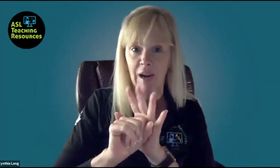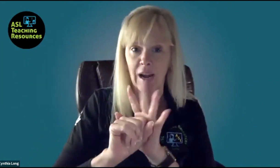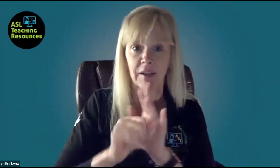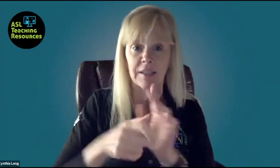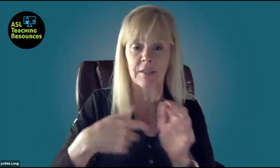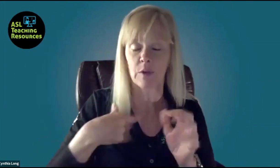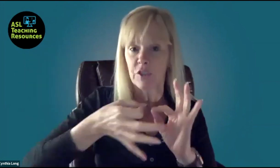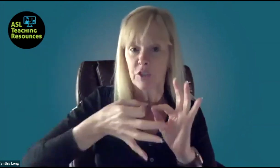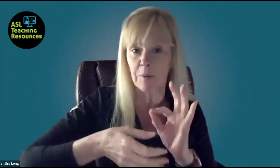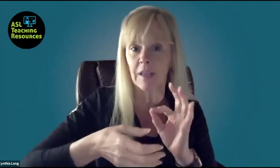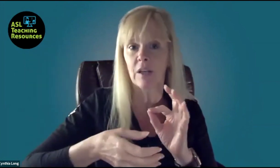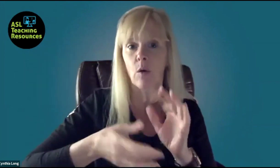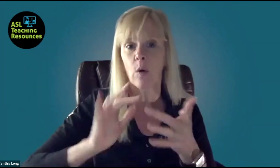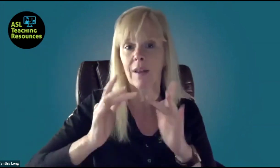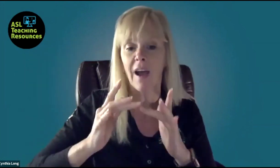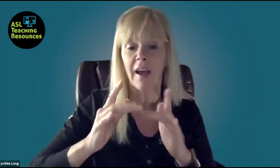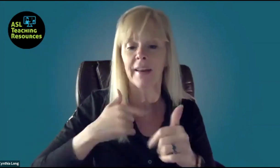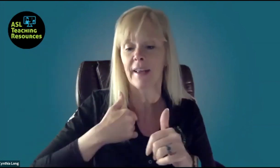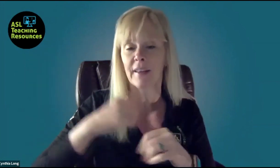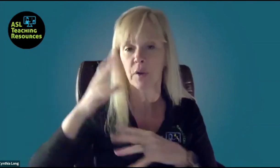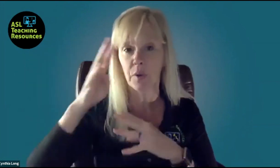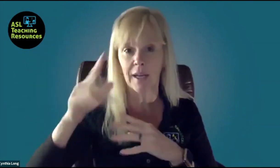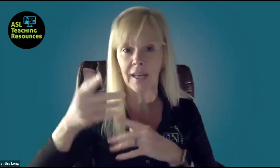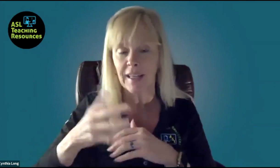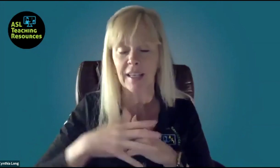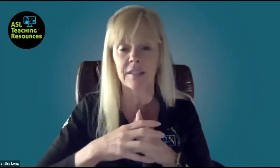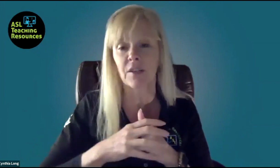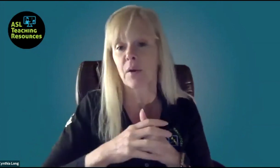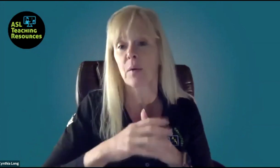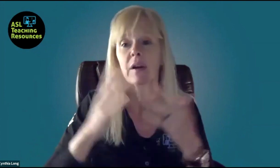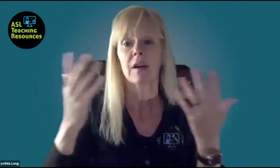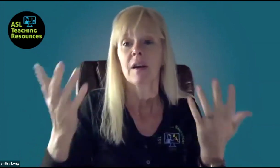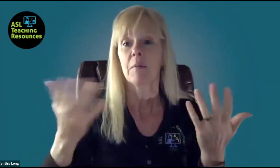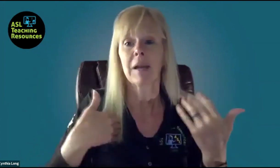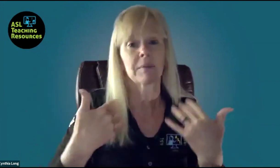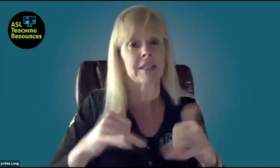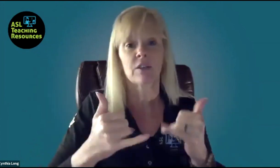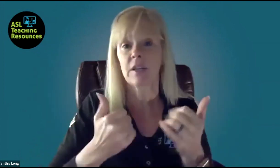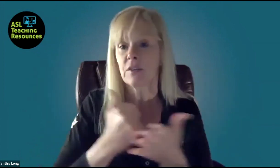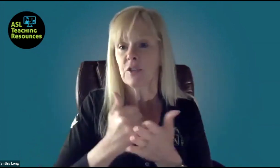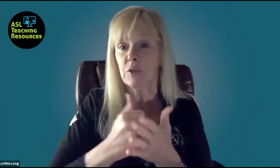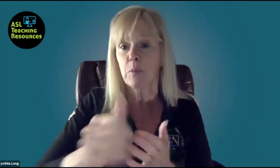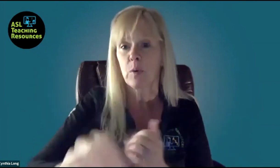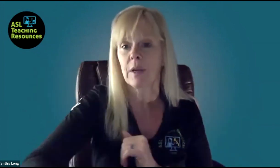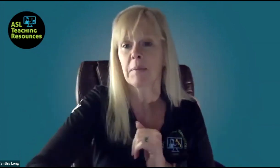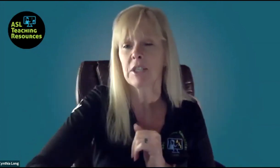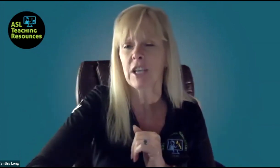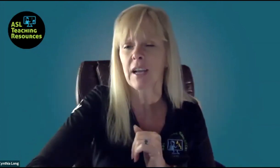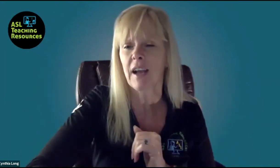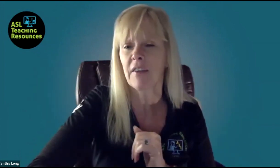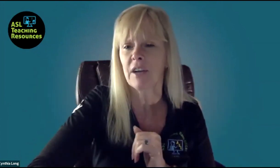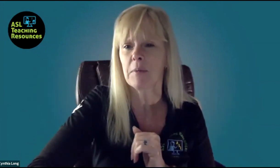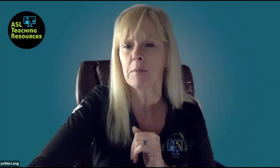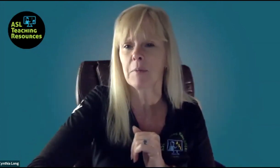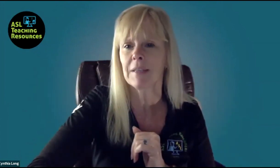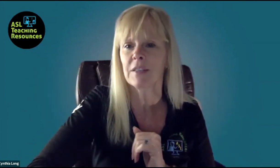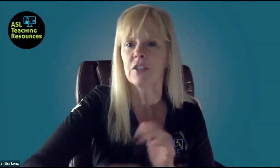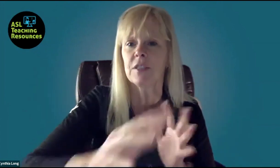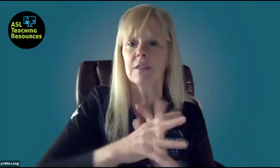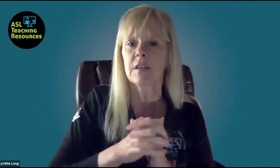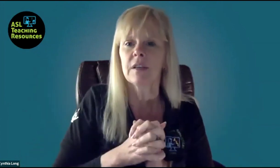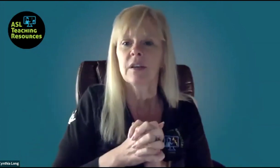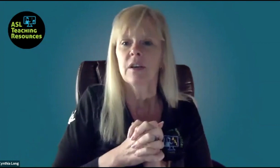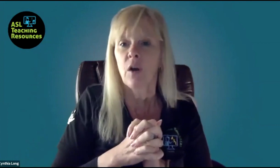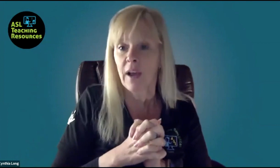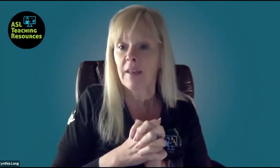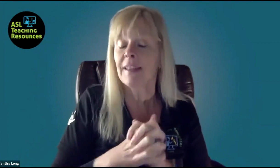of the virus, with interpreting online and then creating things. So, but I'm still here to support. Let me check. I have a couple more